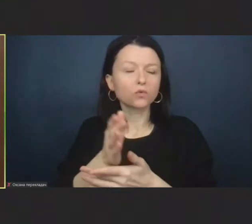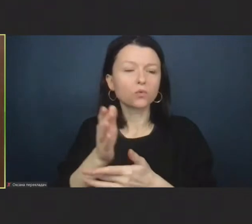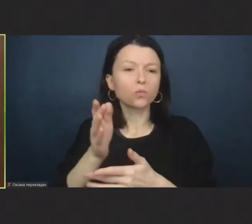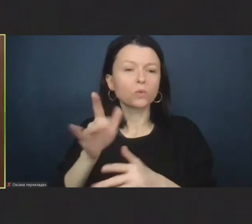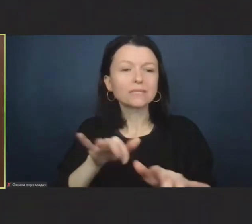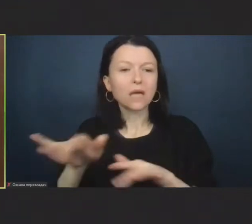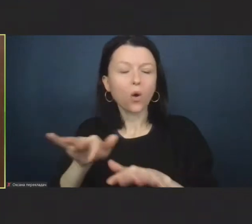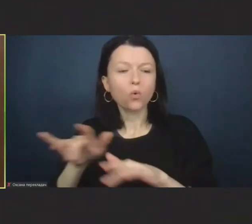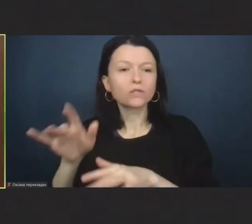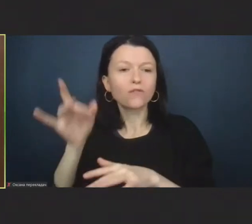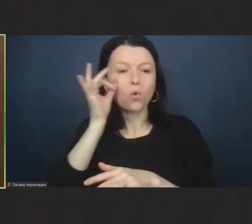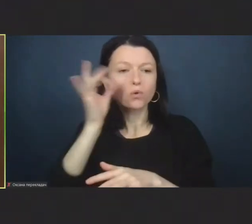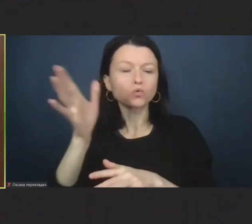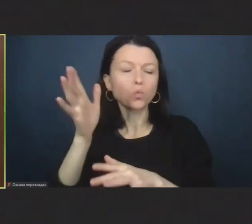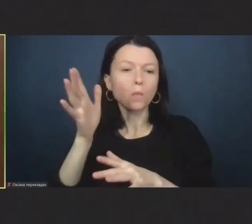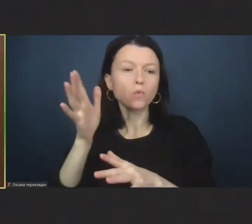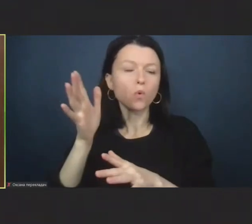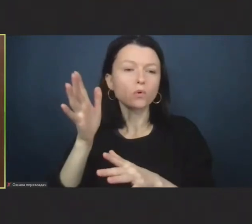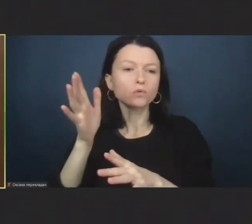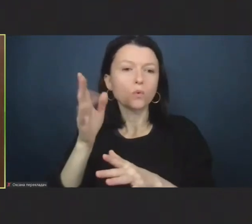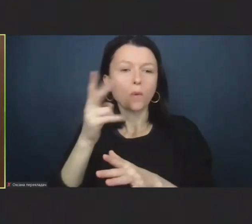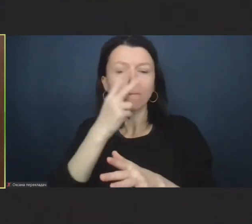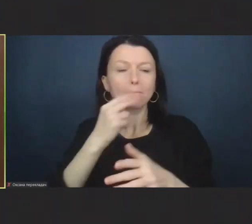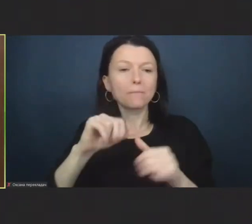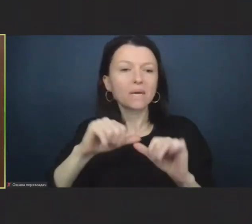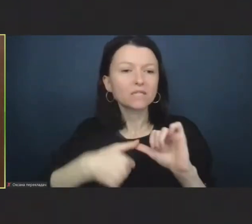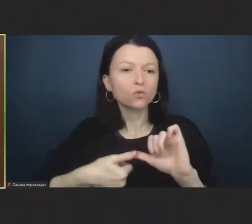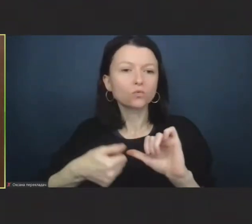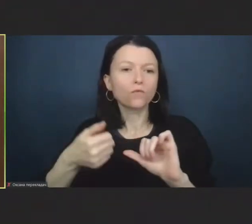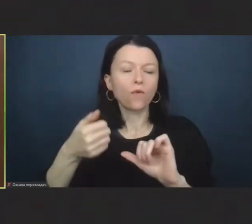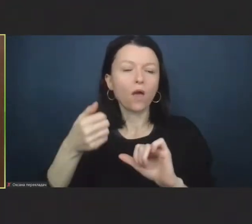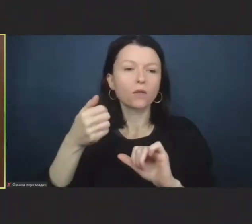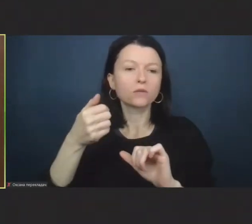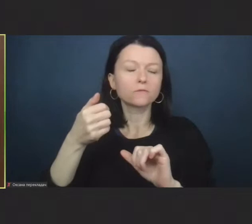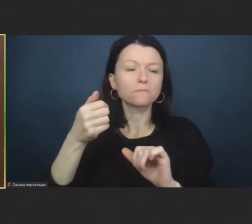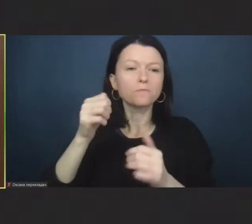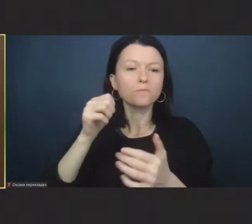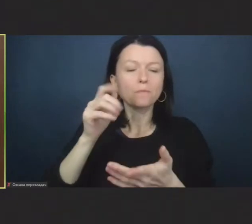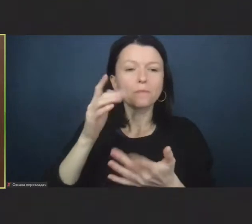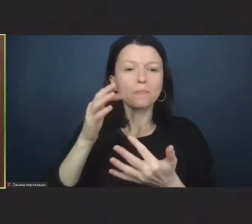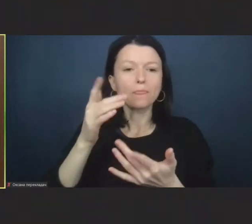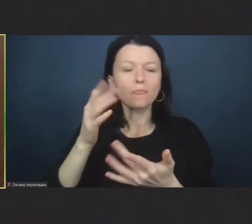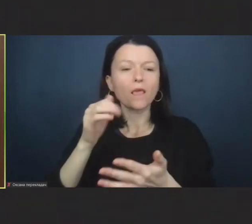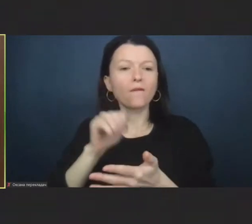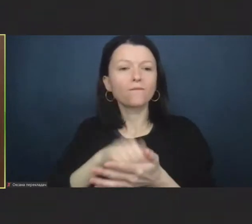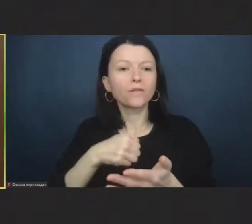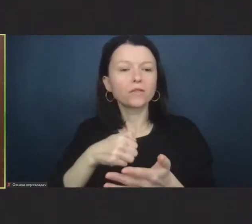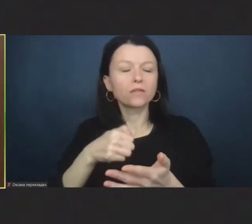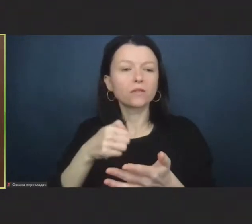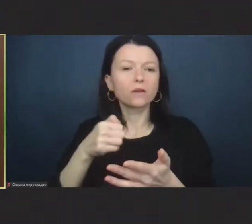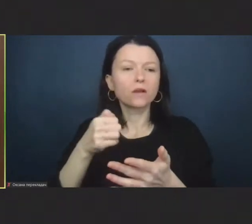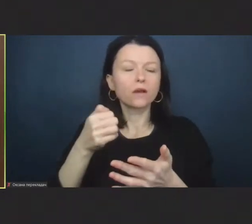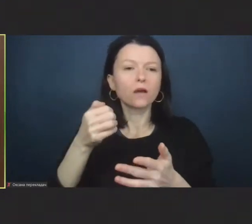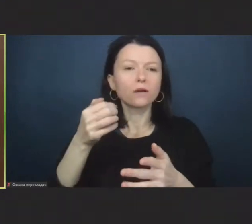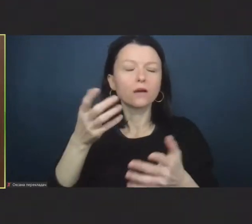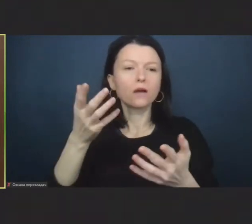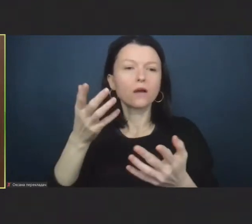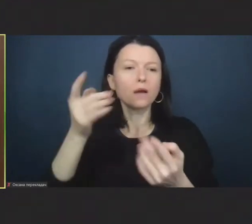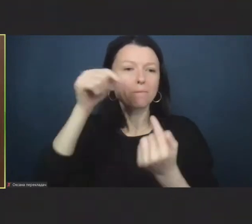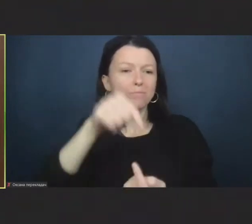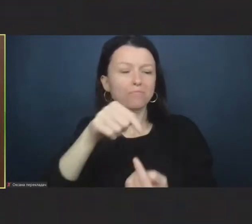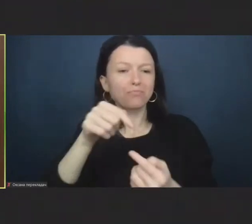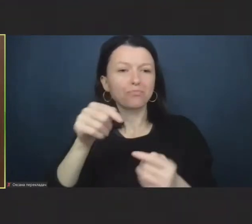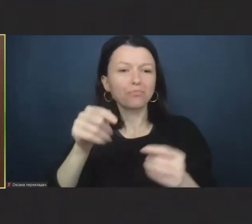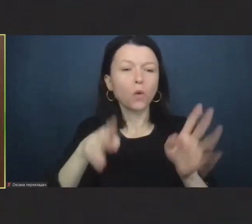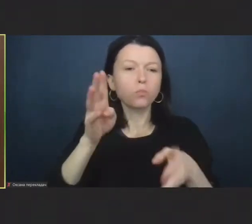also promotes a number of mechanisms here. And the range is very wide, from the adaptation of